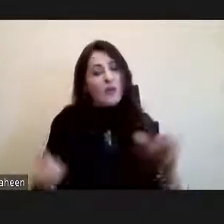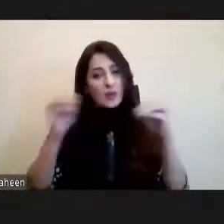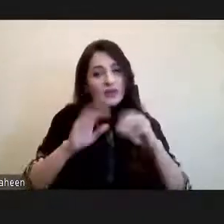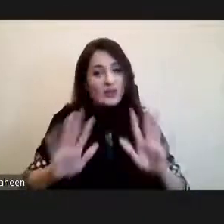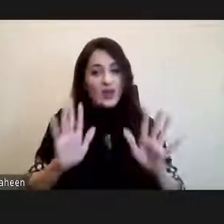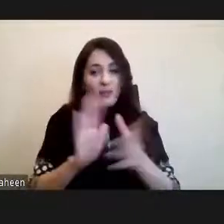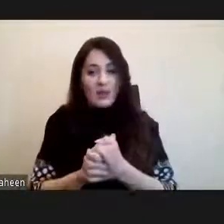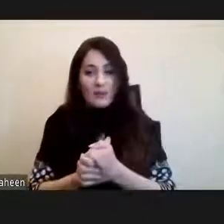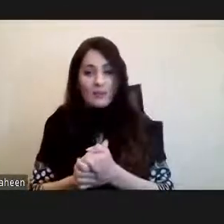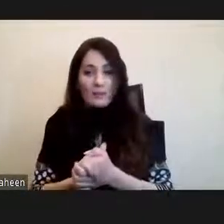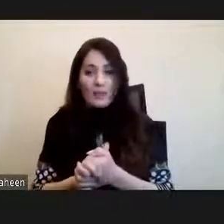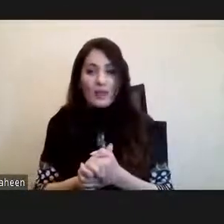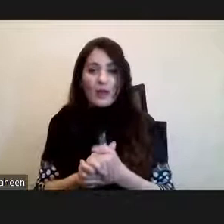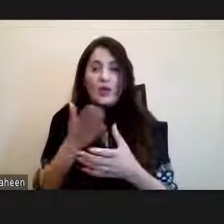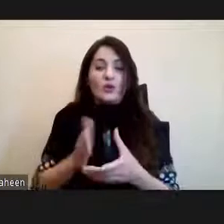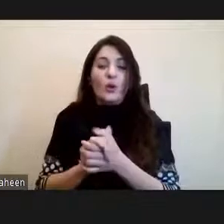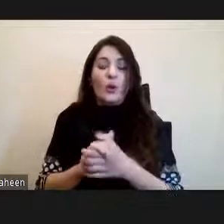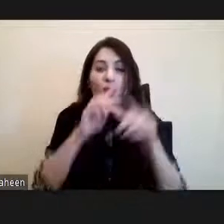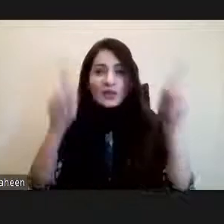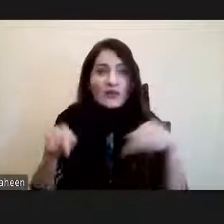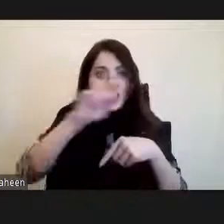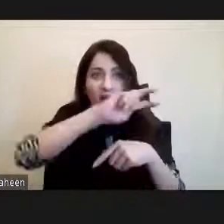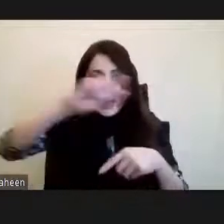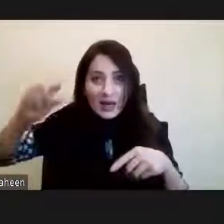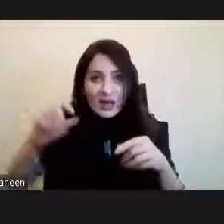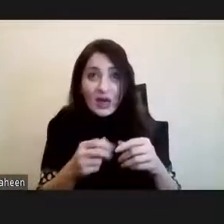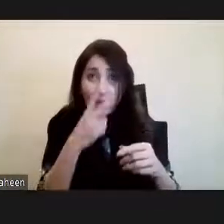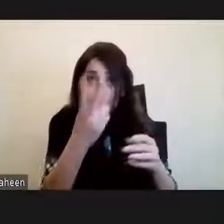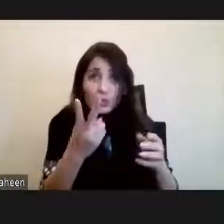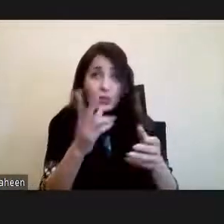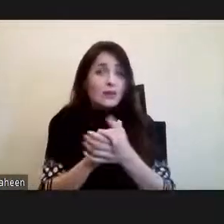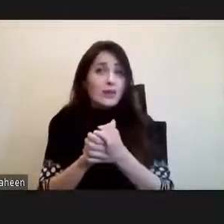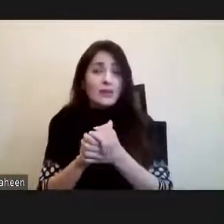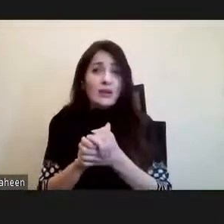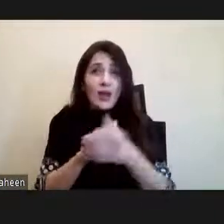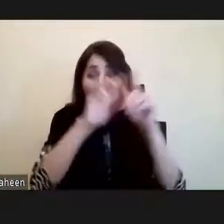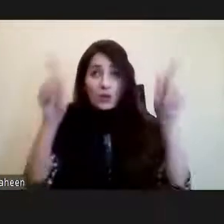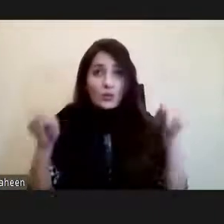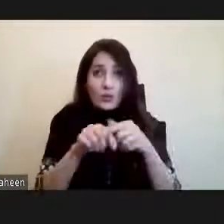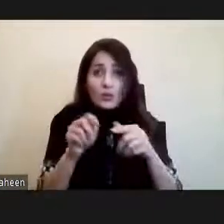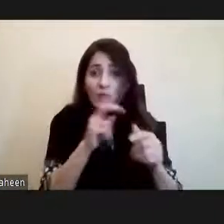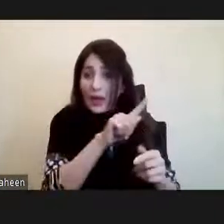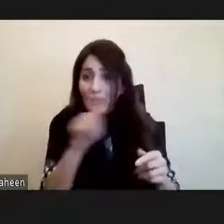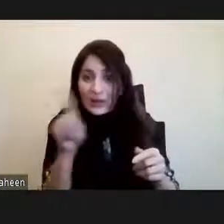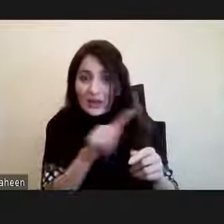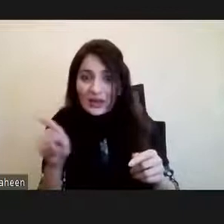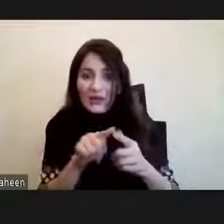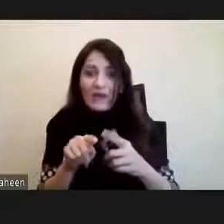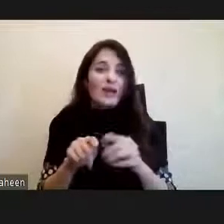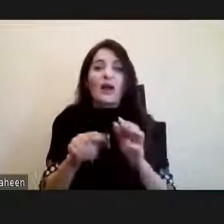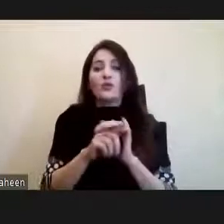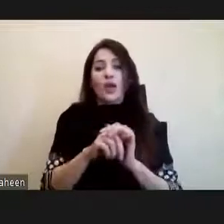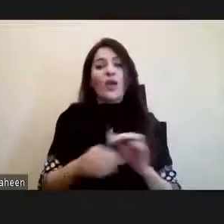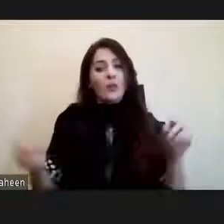in the viewfinder to better frame their photos and videos. But we're also actively engaged in advocacy, advancing accessibility